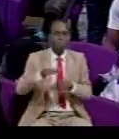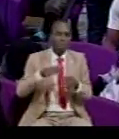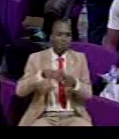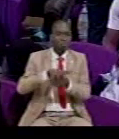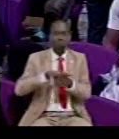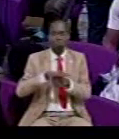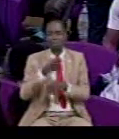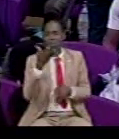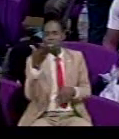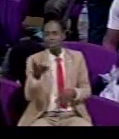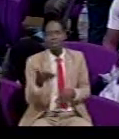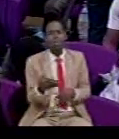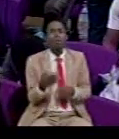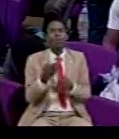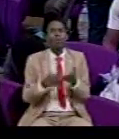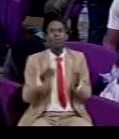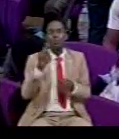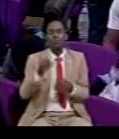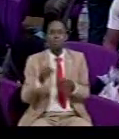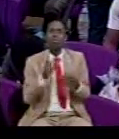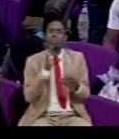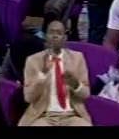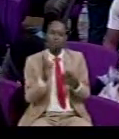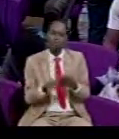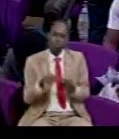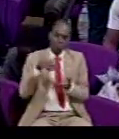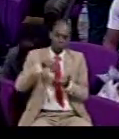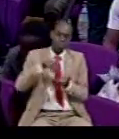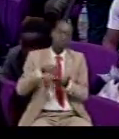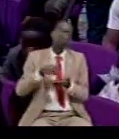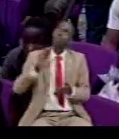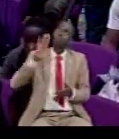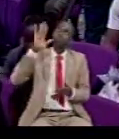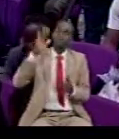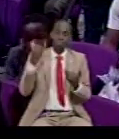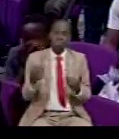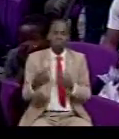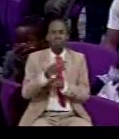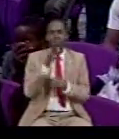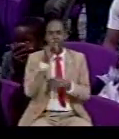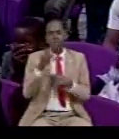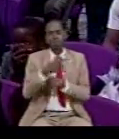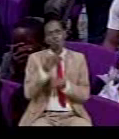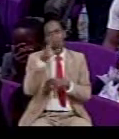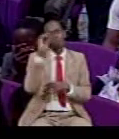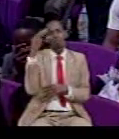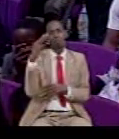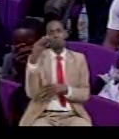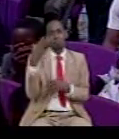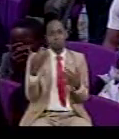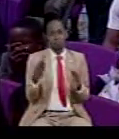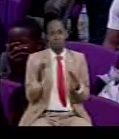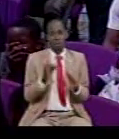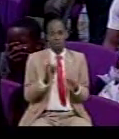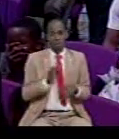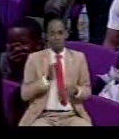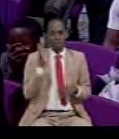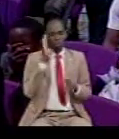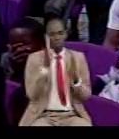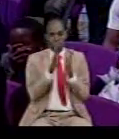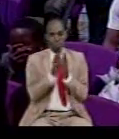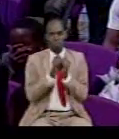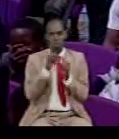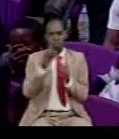voice now, this is your day of grace. I'll pray with you now. Raise up one